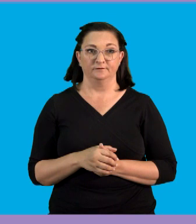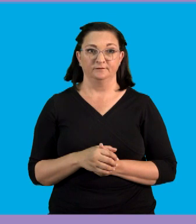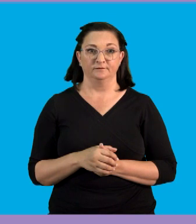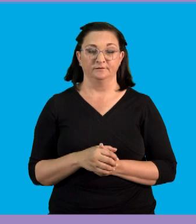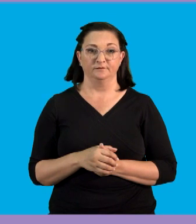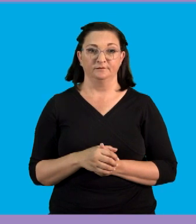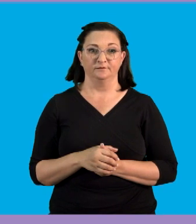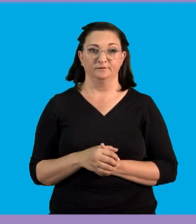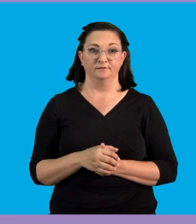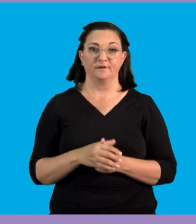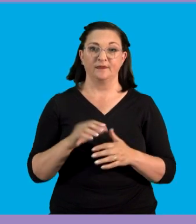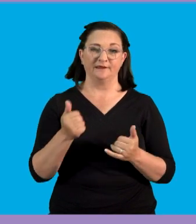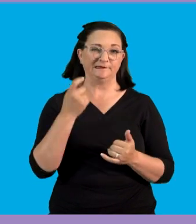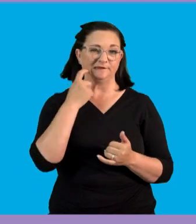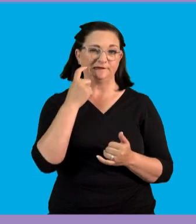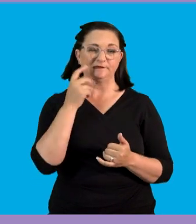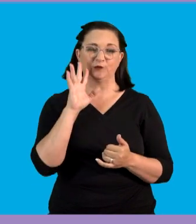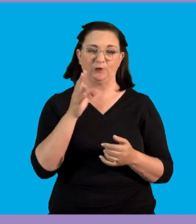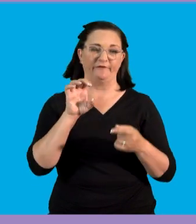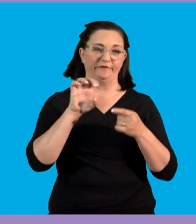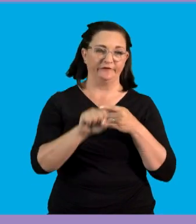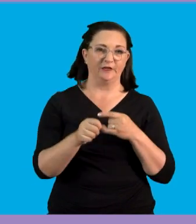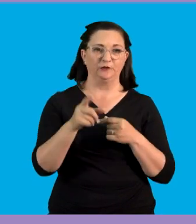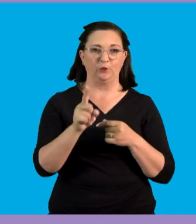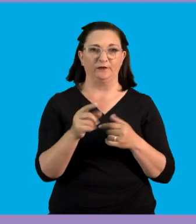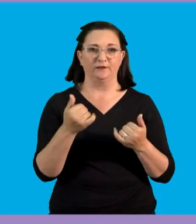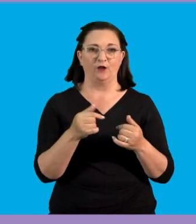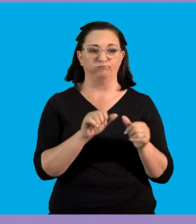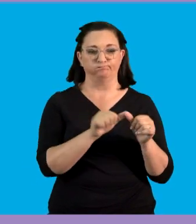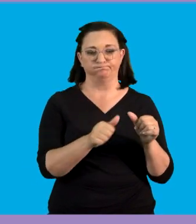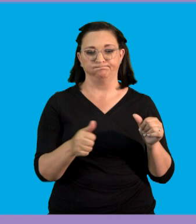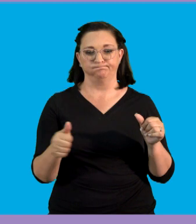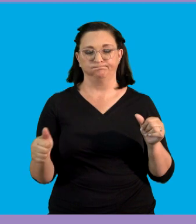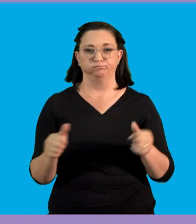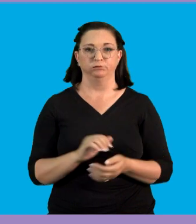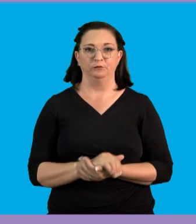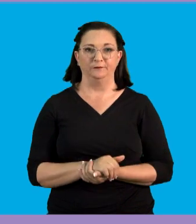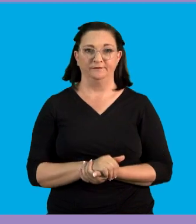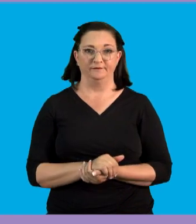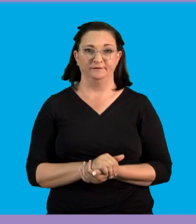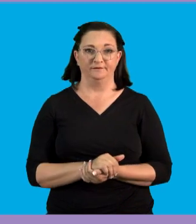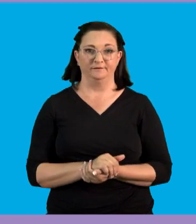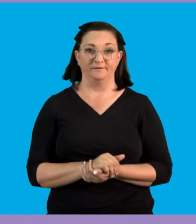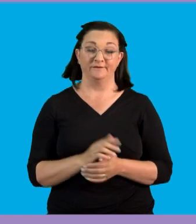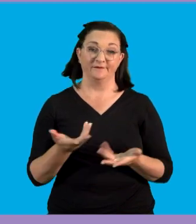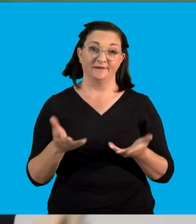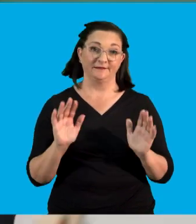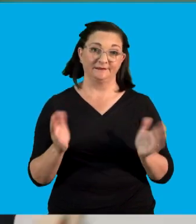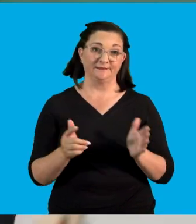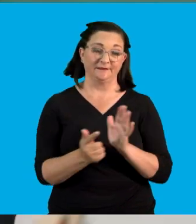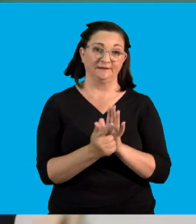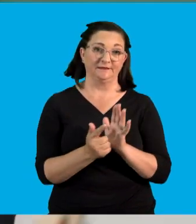pattern with those calculations. Then you will easily find the sum of the first 10